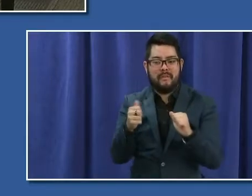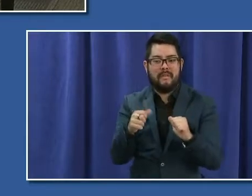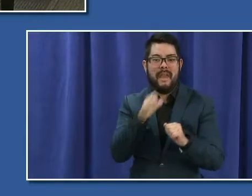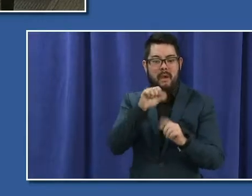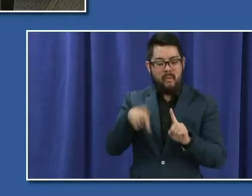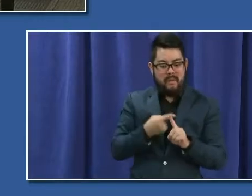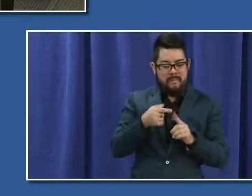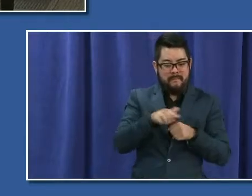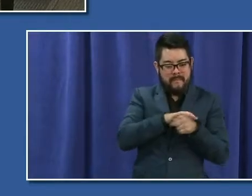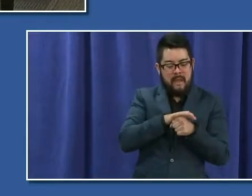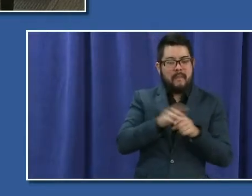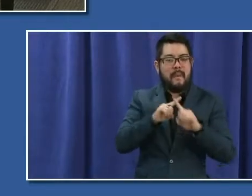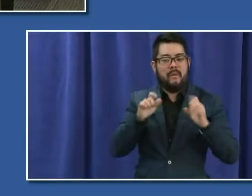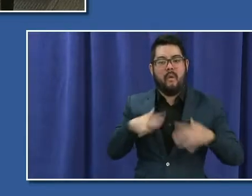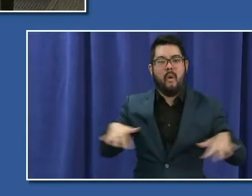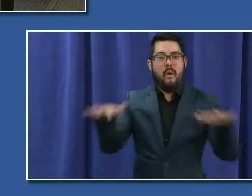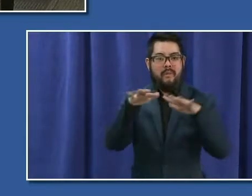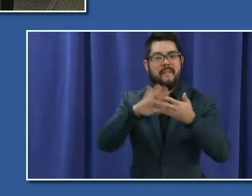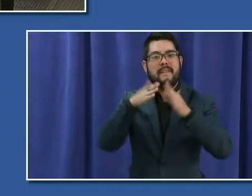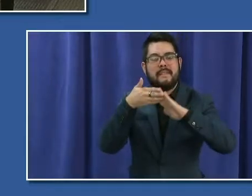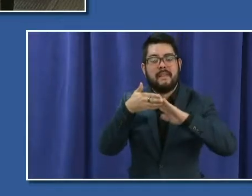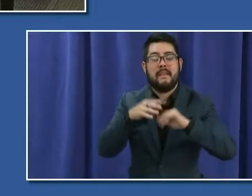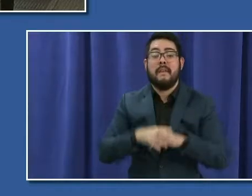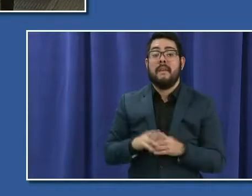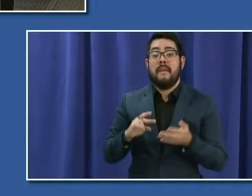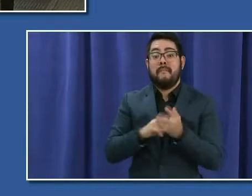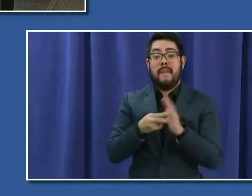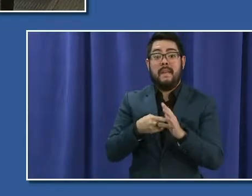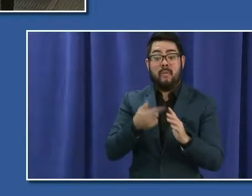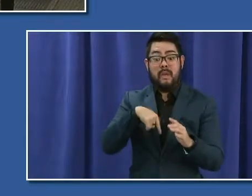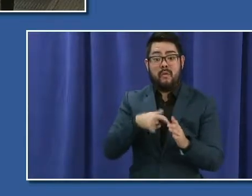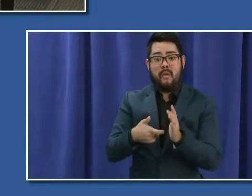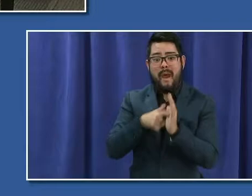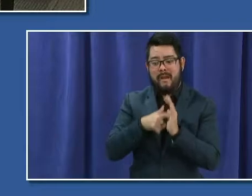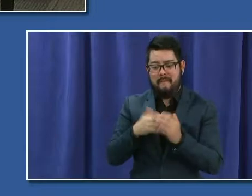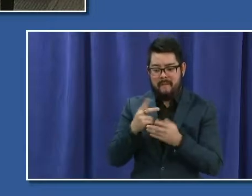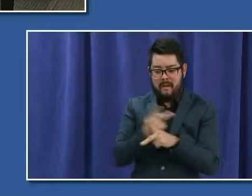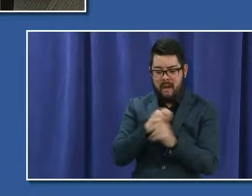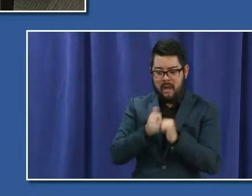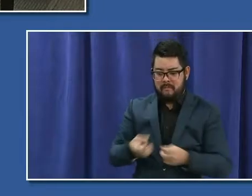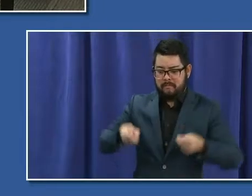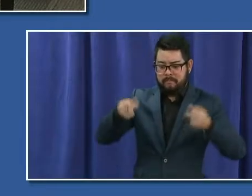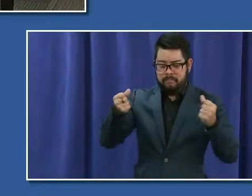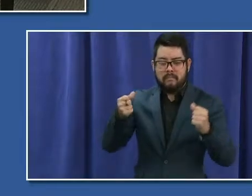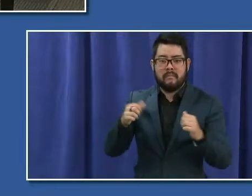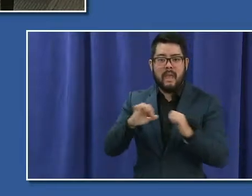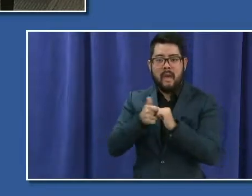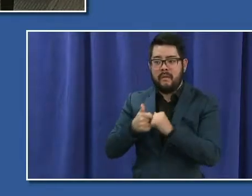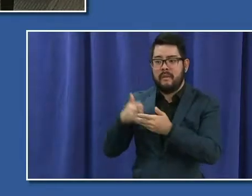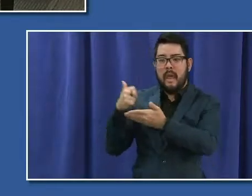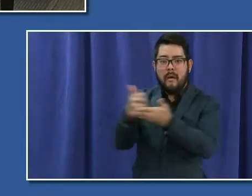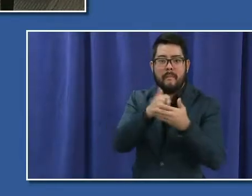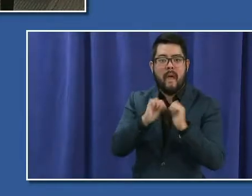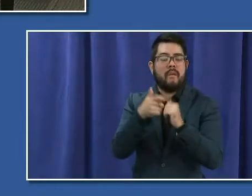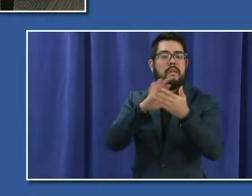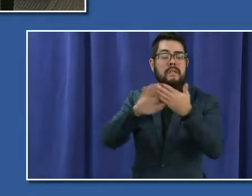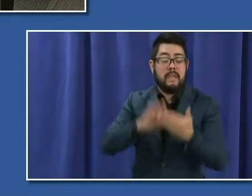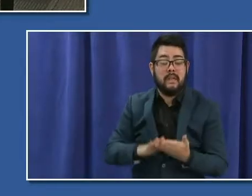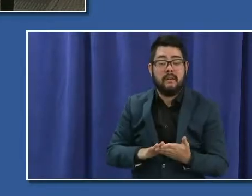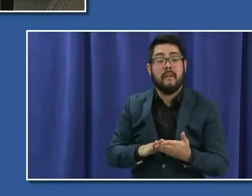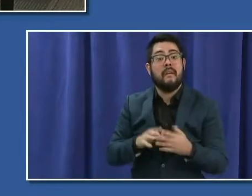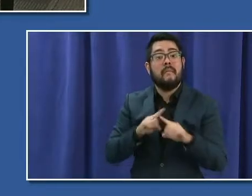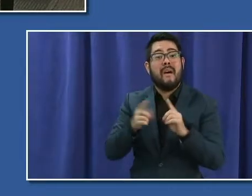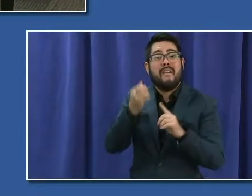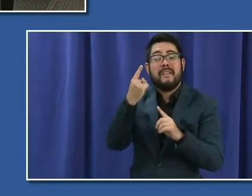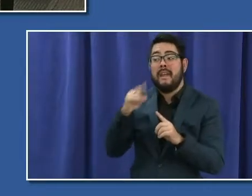it necessitated a large response, and thanks to the help of the other departments, we